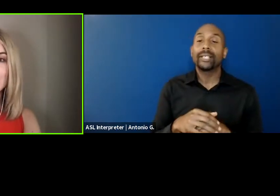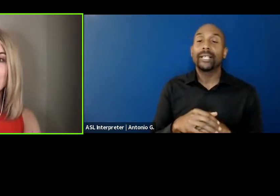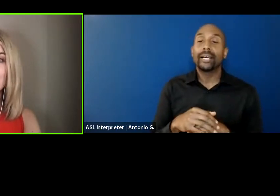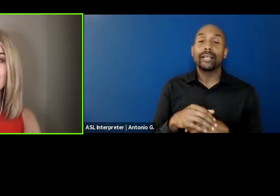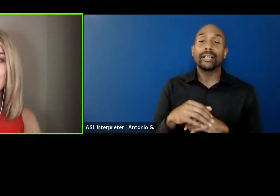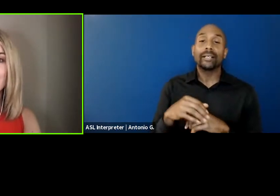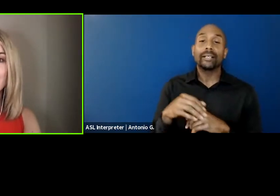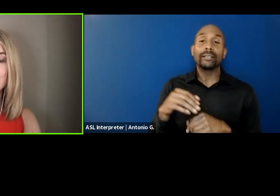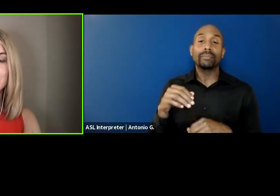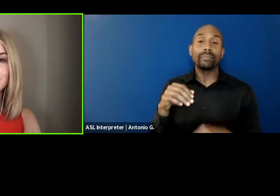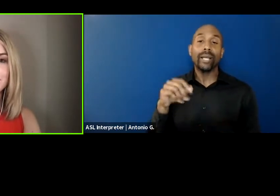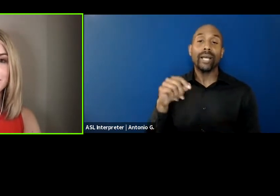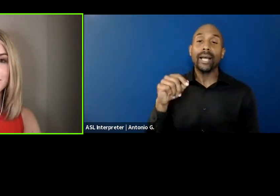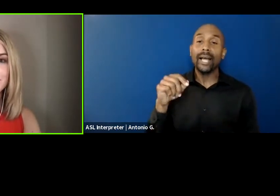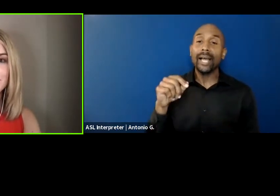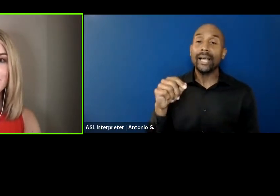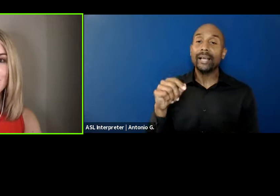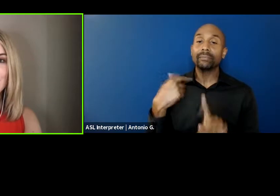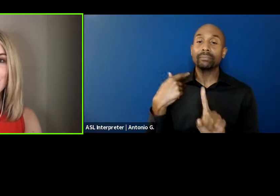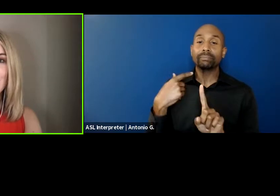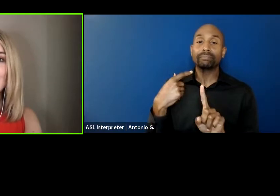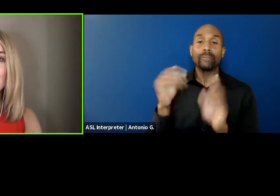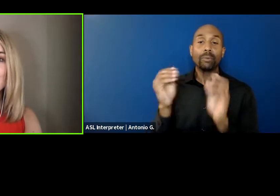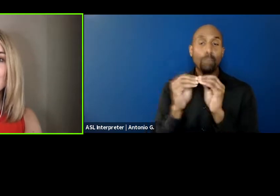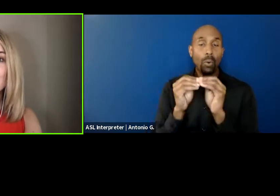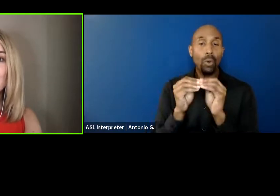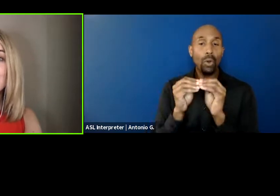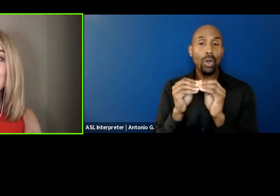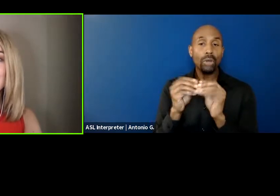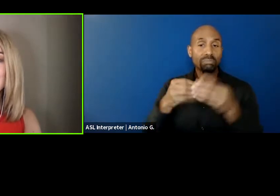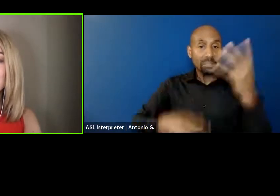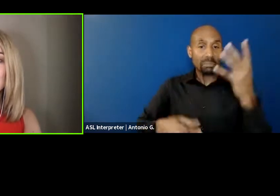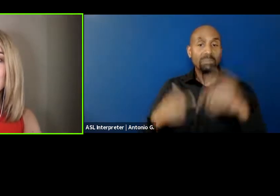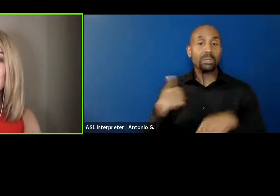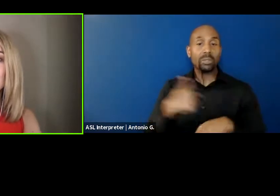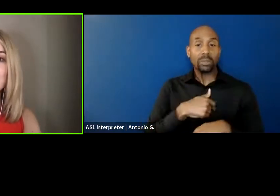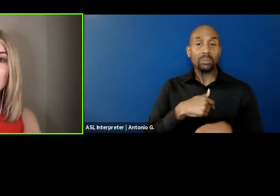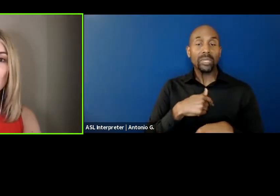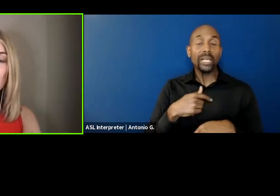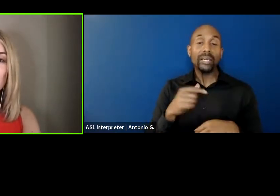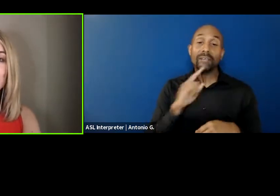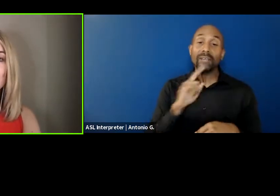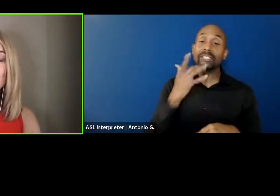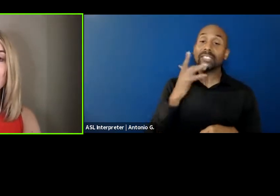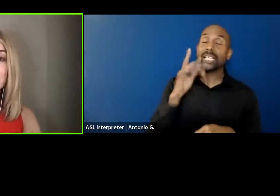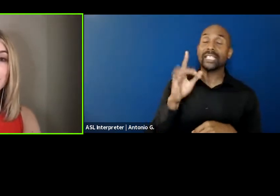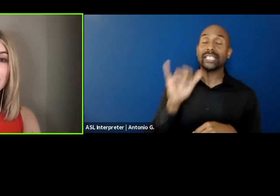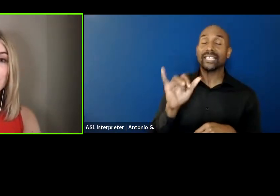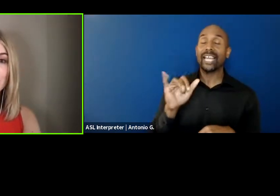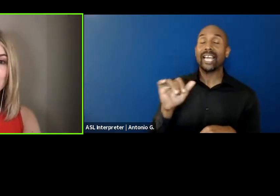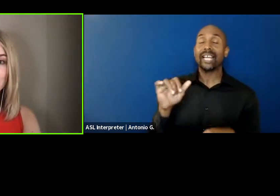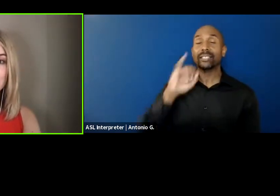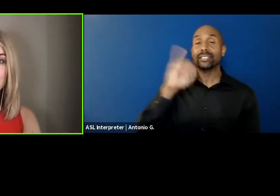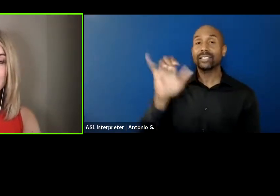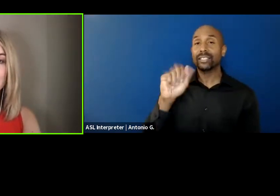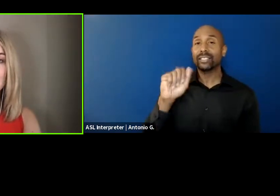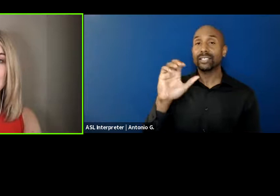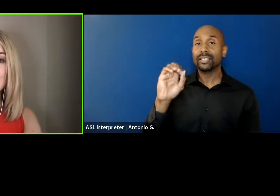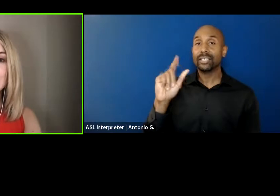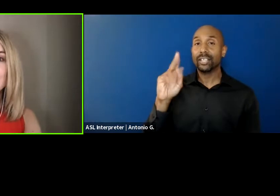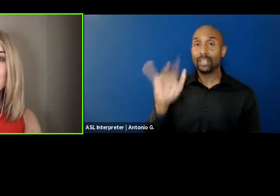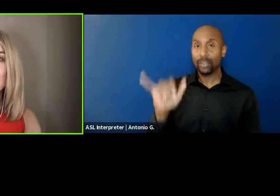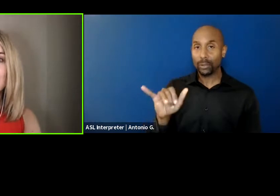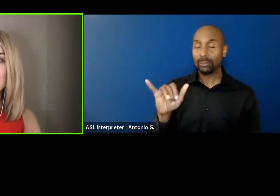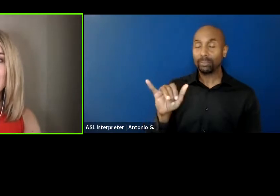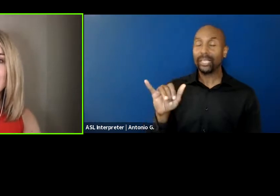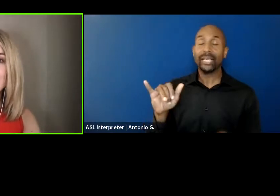in Munich later this summer. At the Hirshhorn, we're very lucky to be bringing a work by Jacolby into the collection.